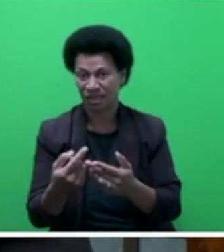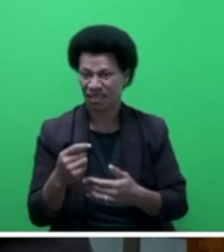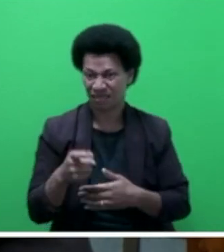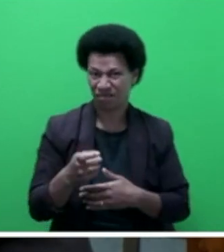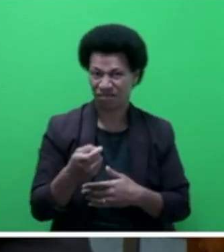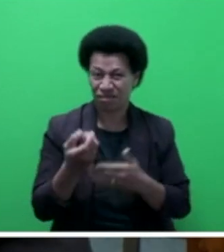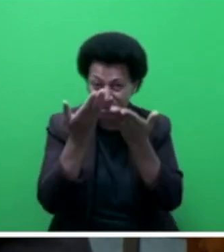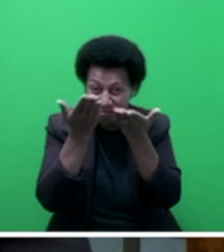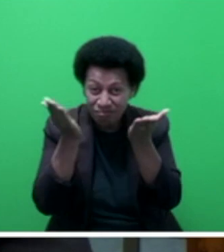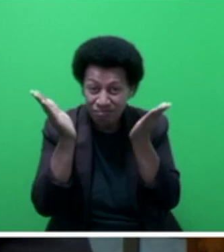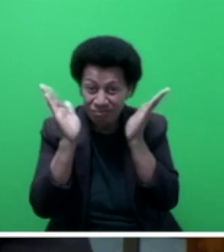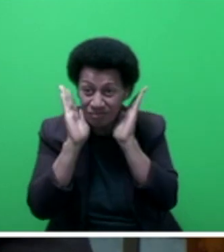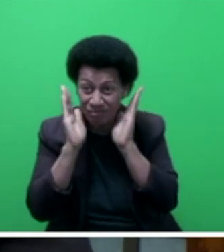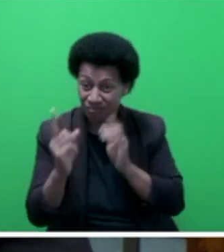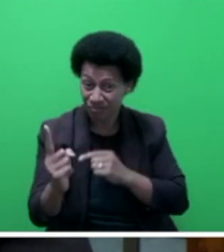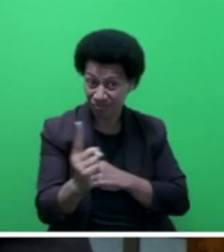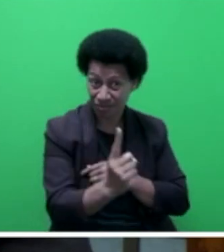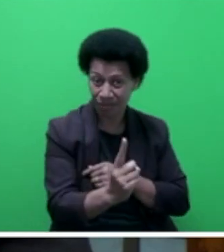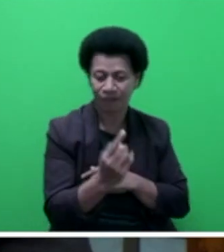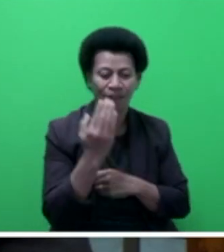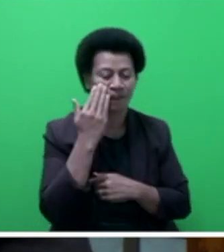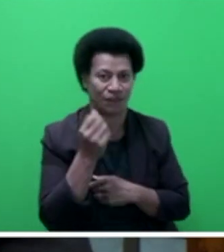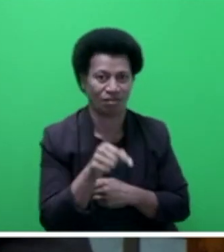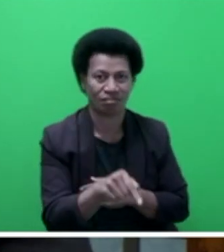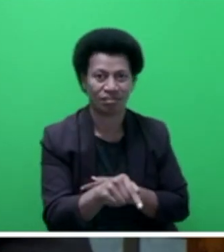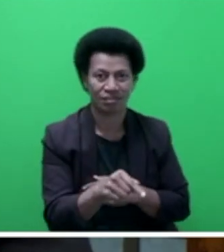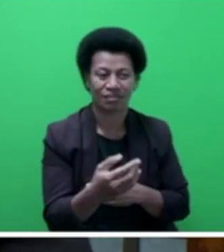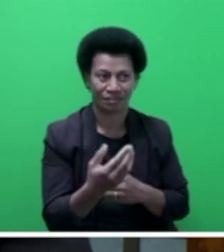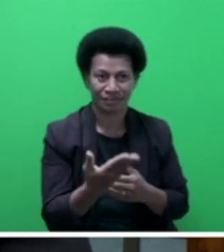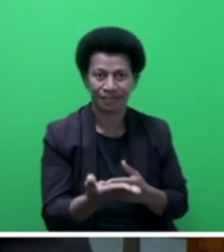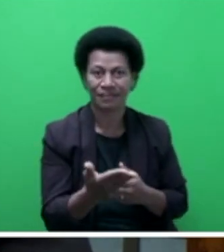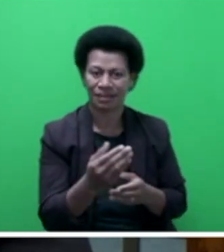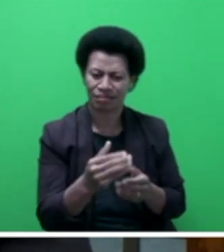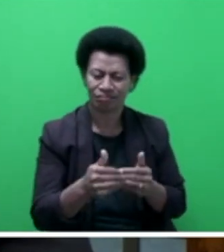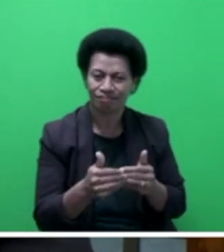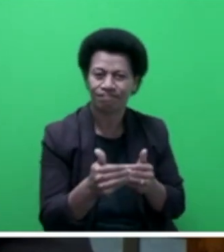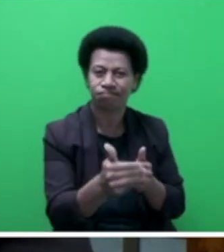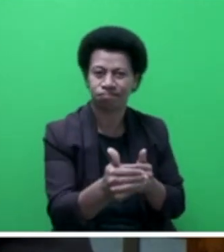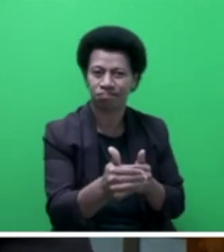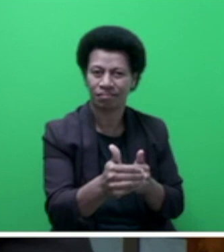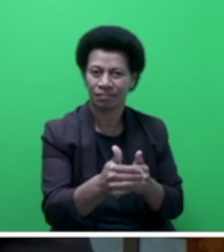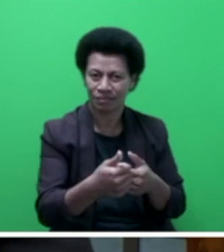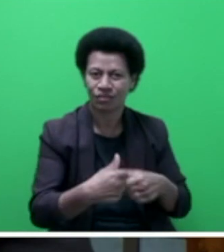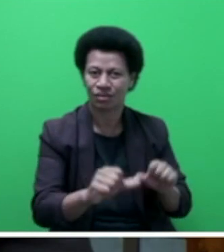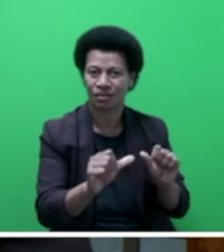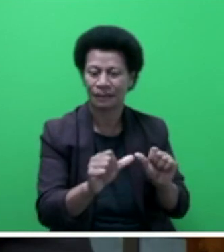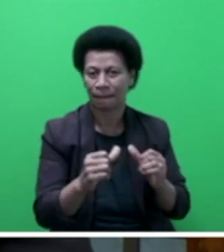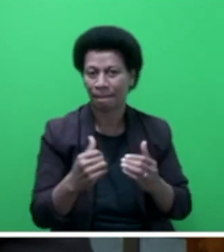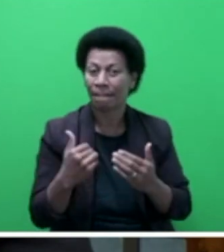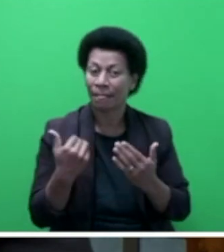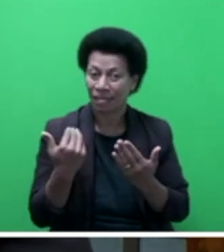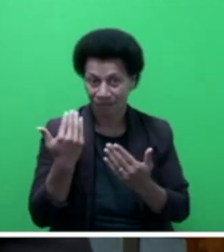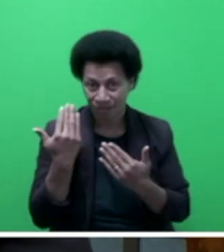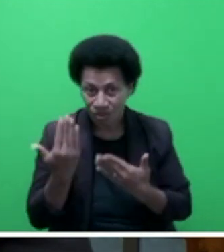House of Chameleon is a member of the technical working group that will drive this initiative forward. And if Honorable Salote Rondrongo